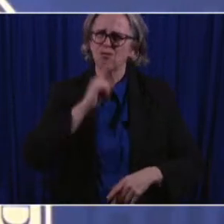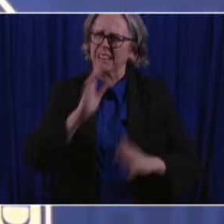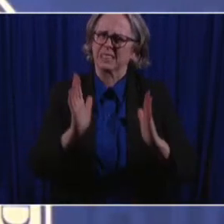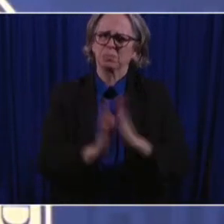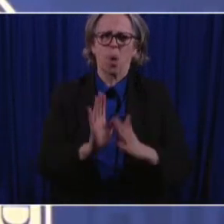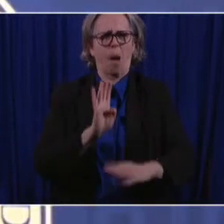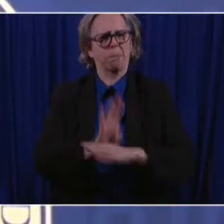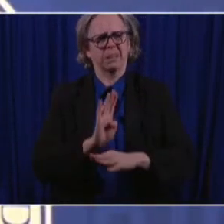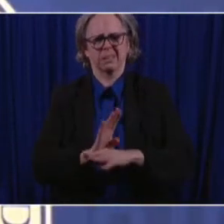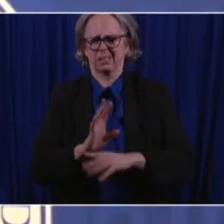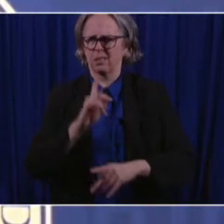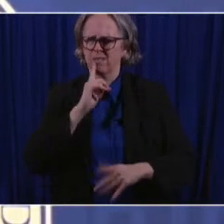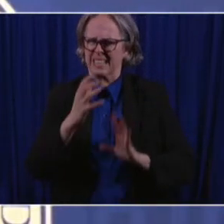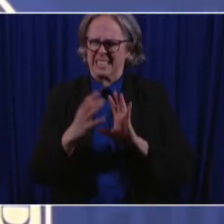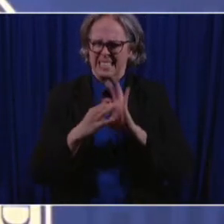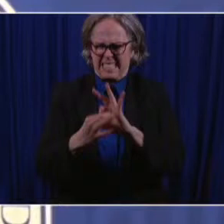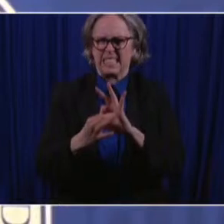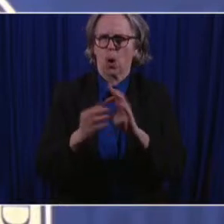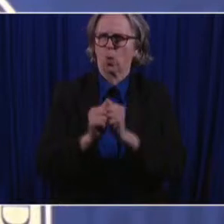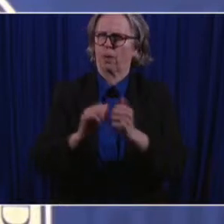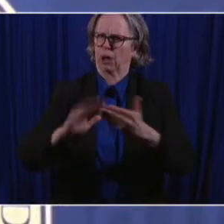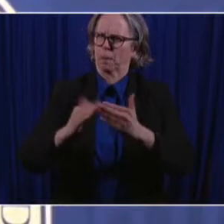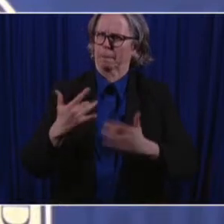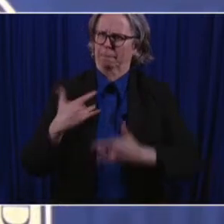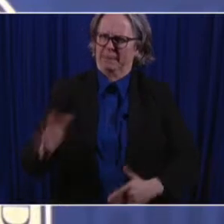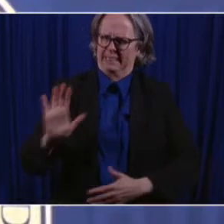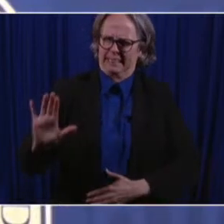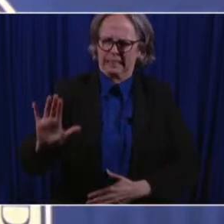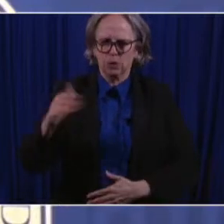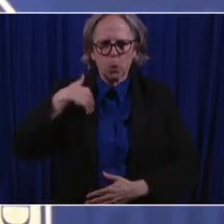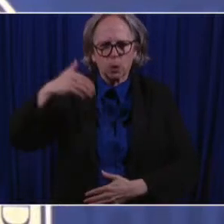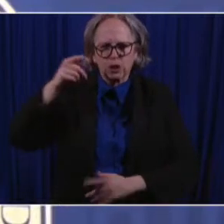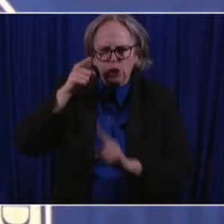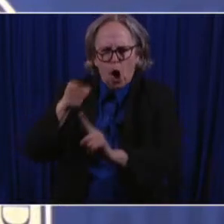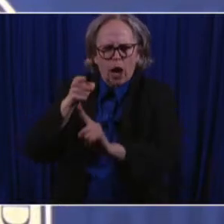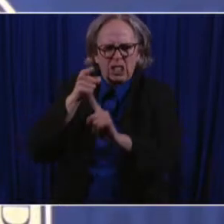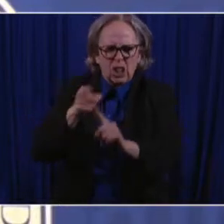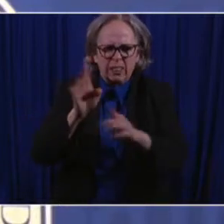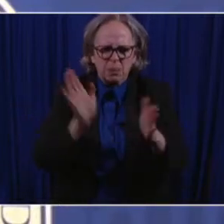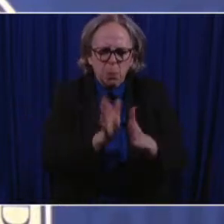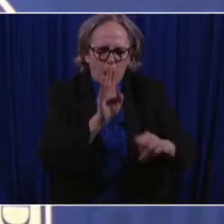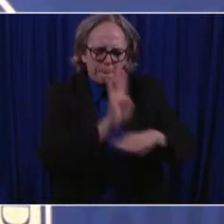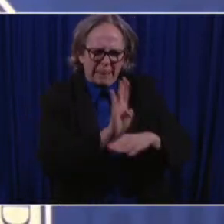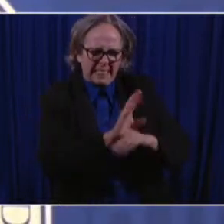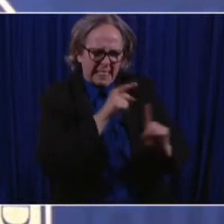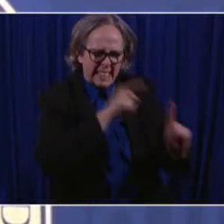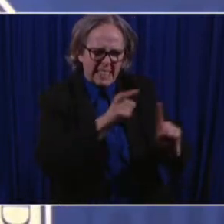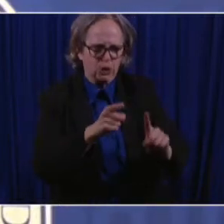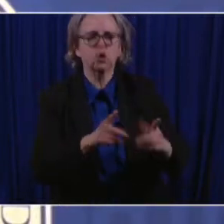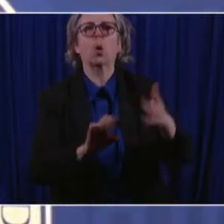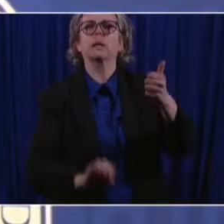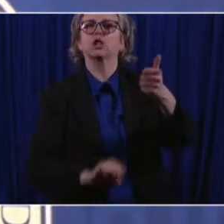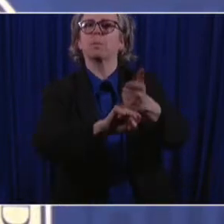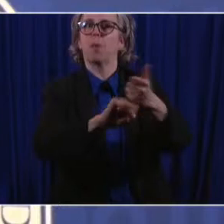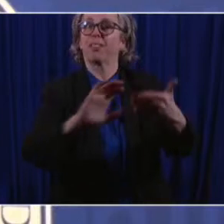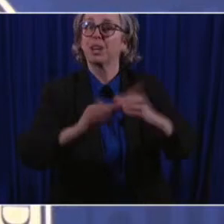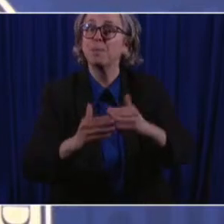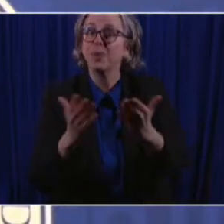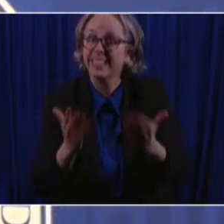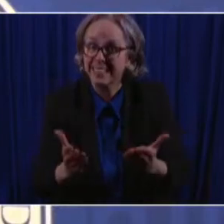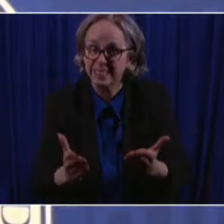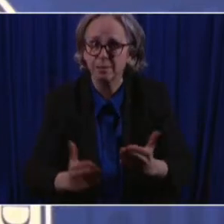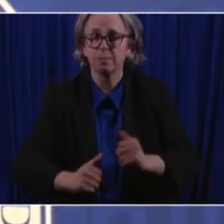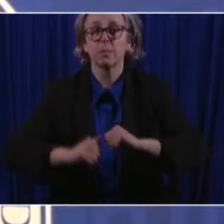aspects. And if we get to those small businesses, we might be able to, again, target some of those communities that are underserved. I want to talk really quickly about